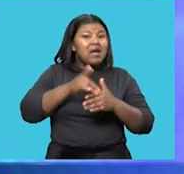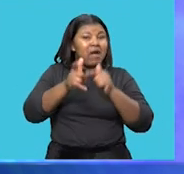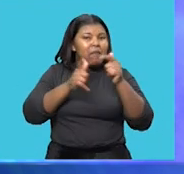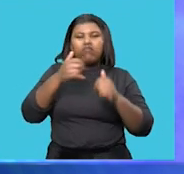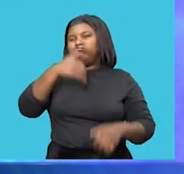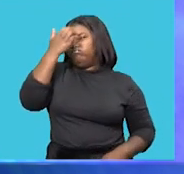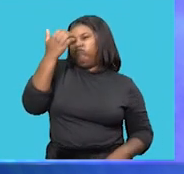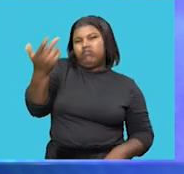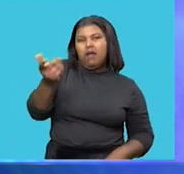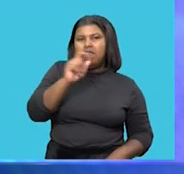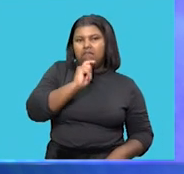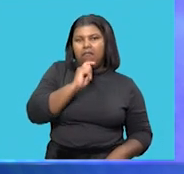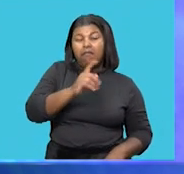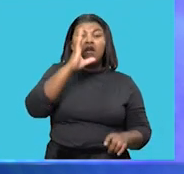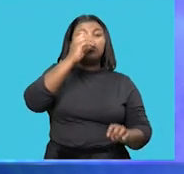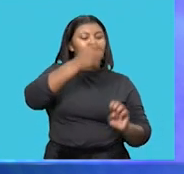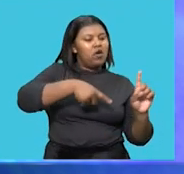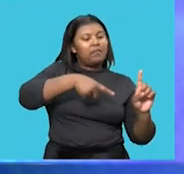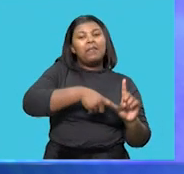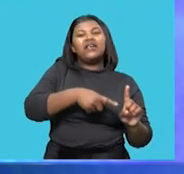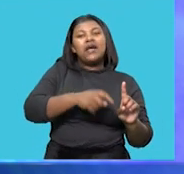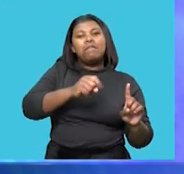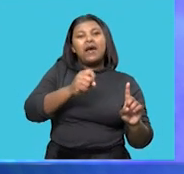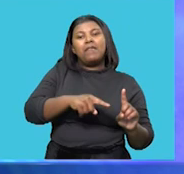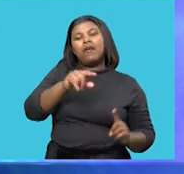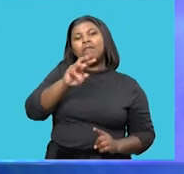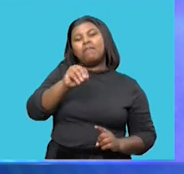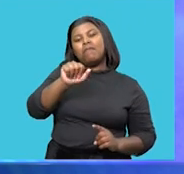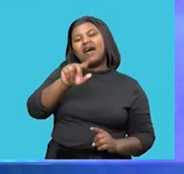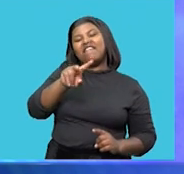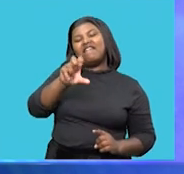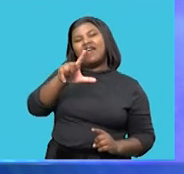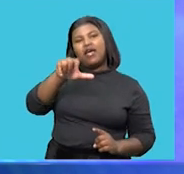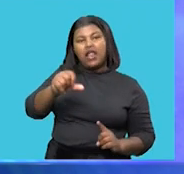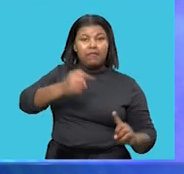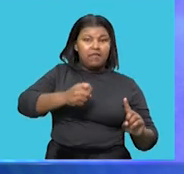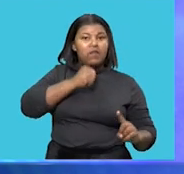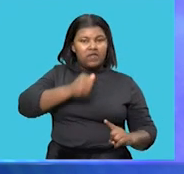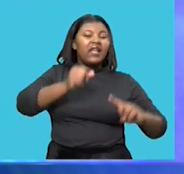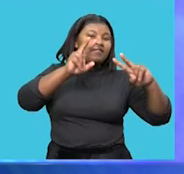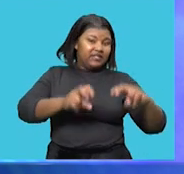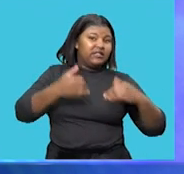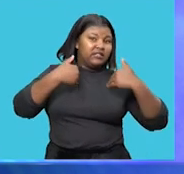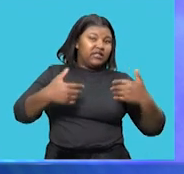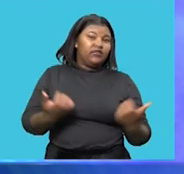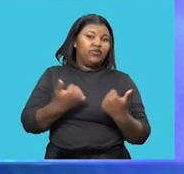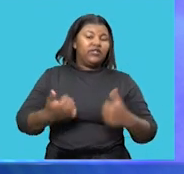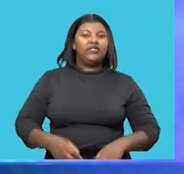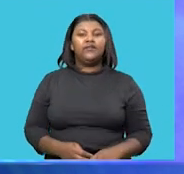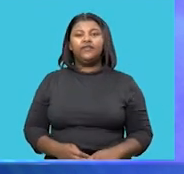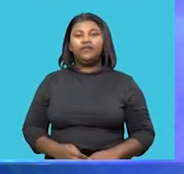this stage. Now, police spokesperson Lieutenant Colonel Mavela Masondo says an investigation into the matter has been launched.